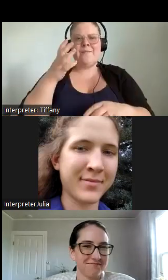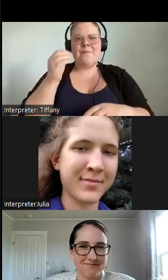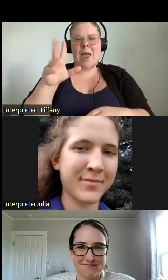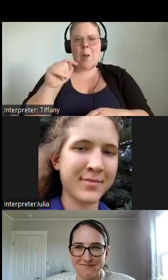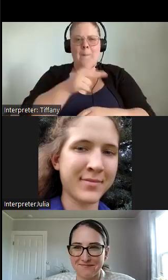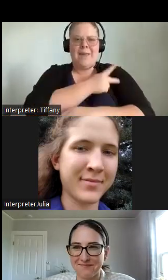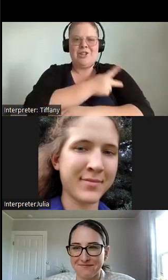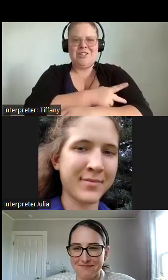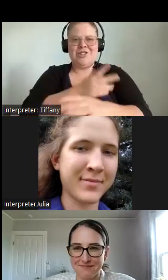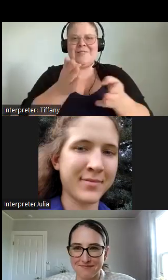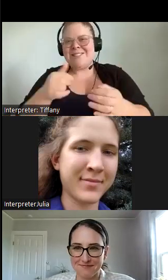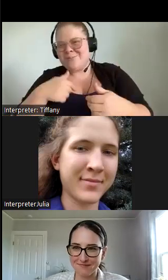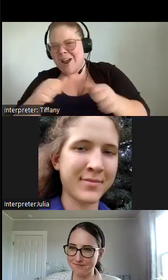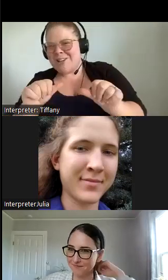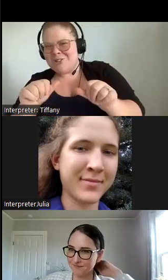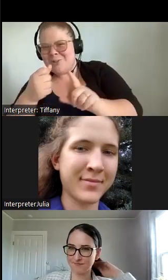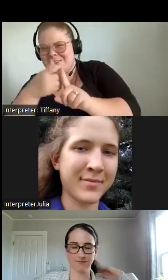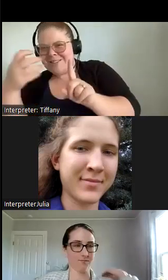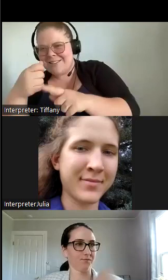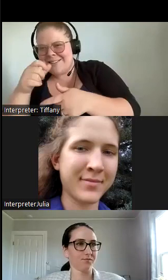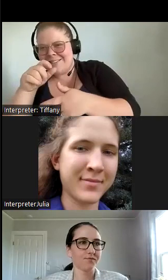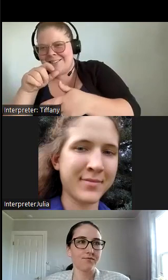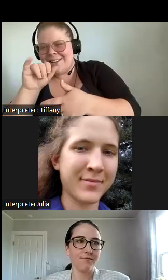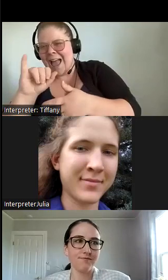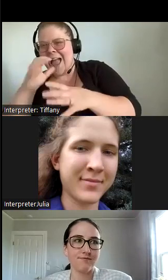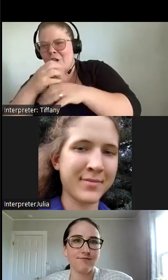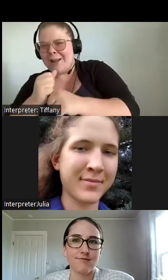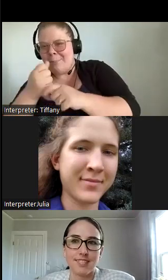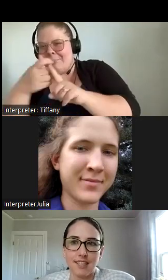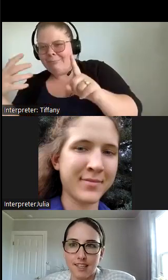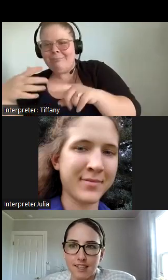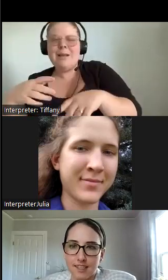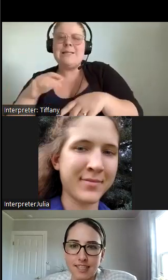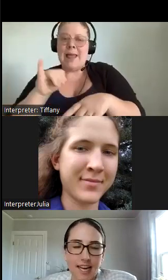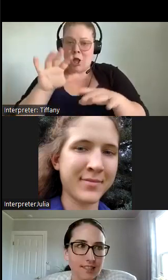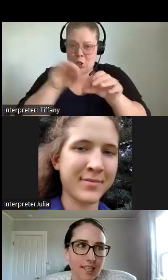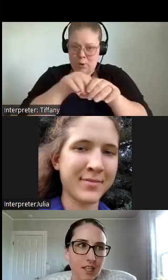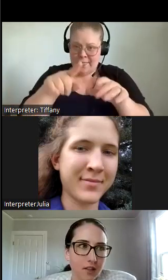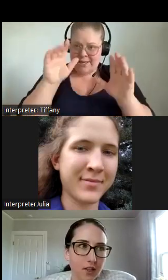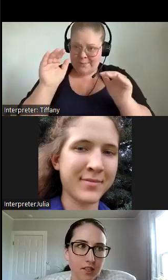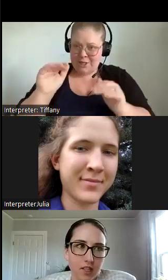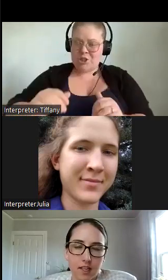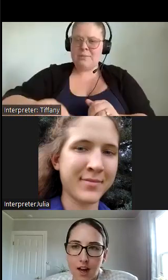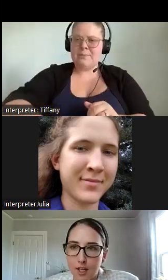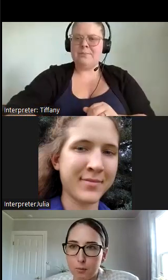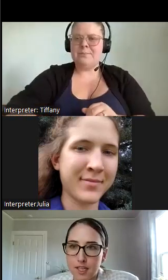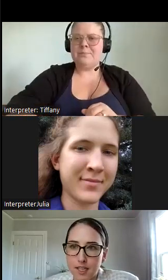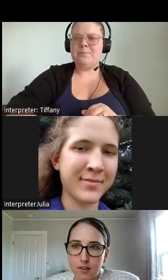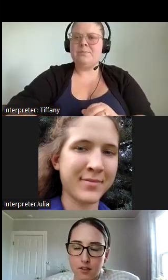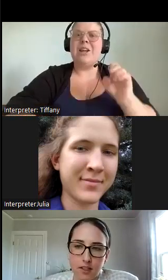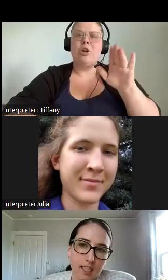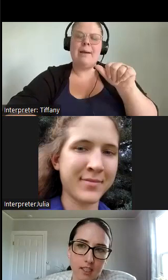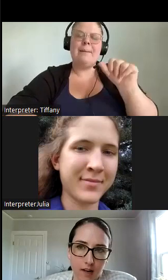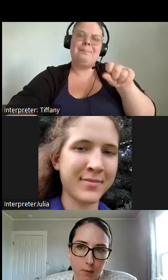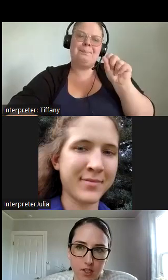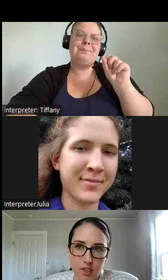translate acronyms where I can, included in this expectation? Yes, thank you for the question. IOP,